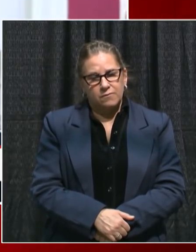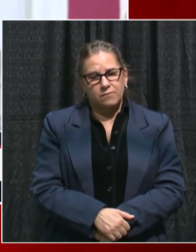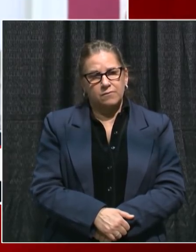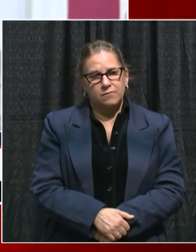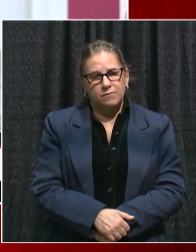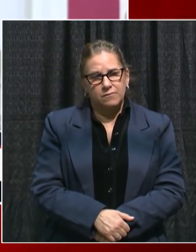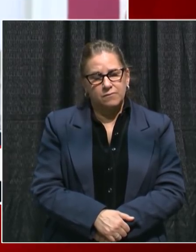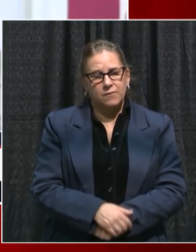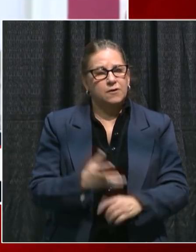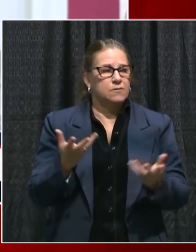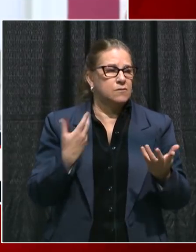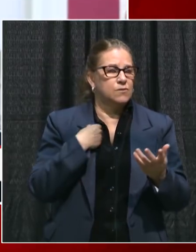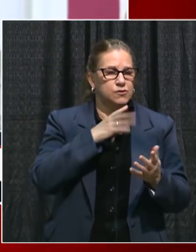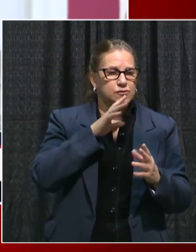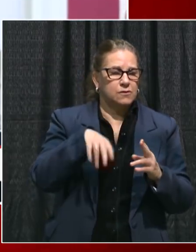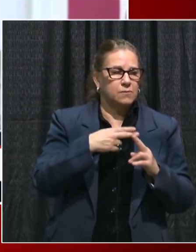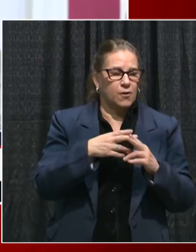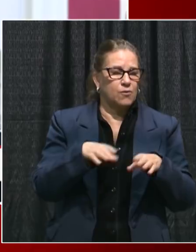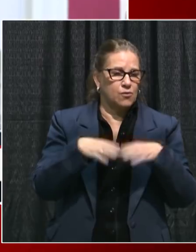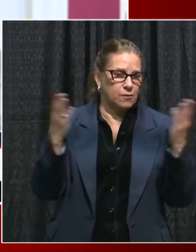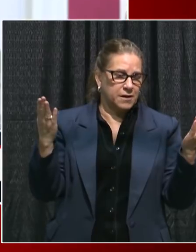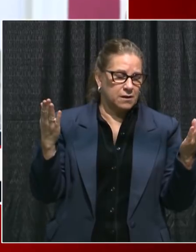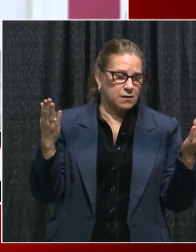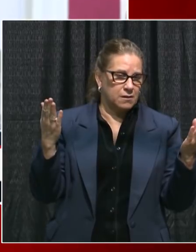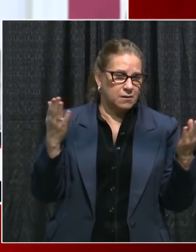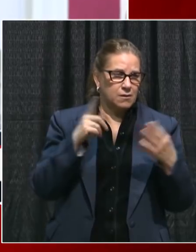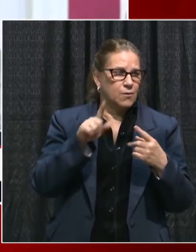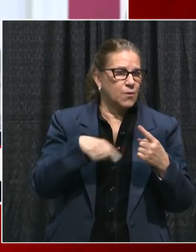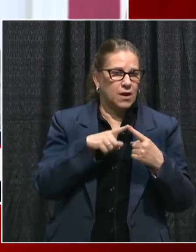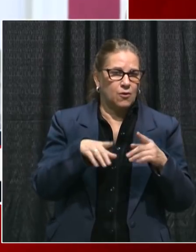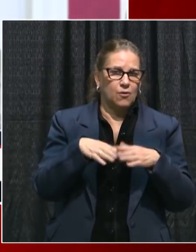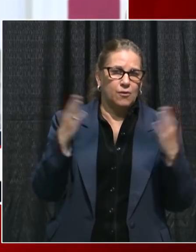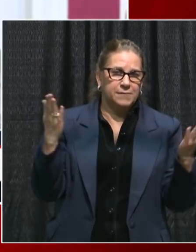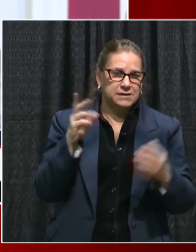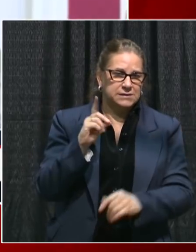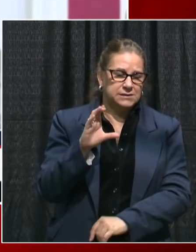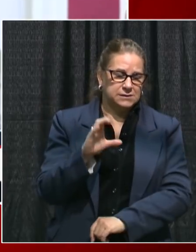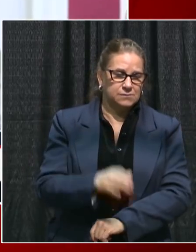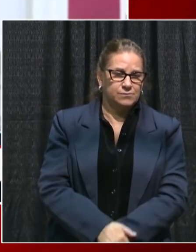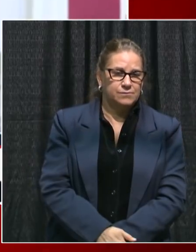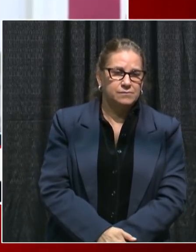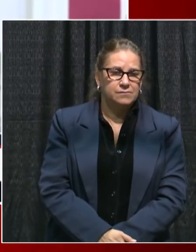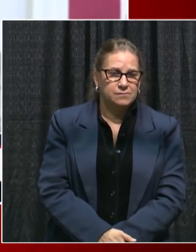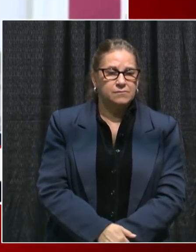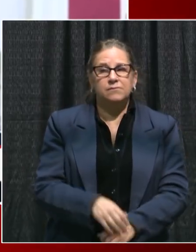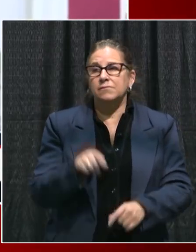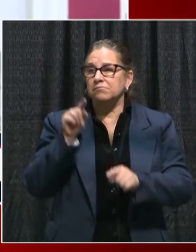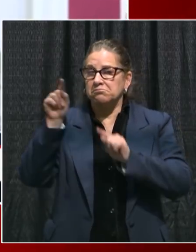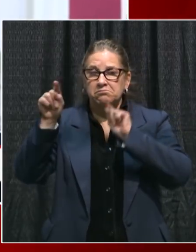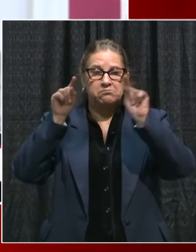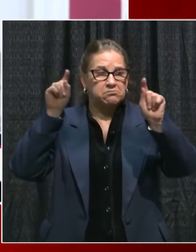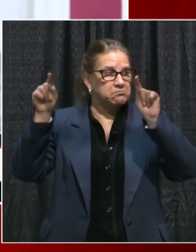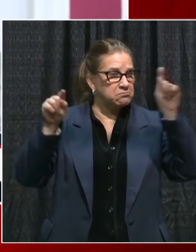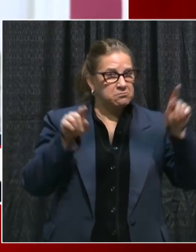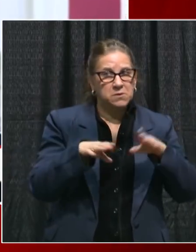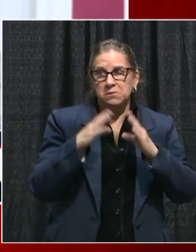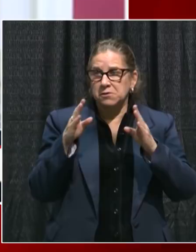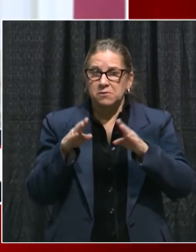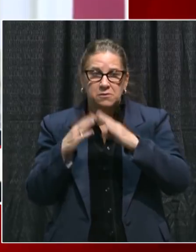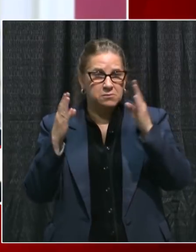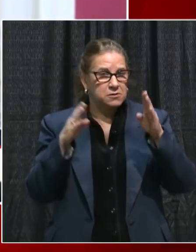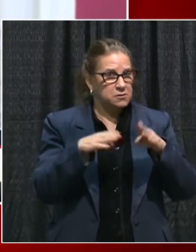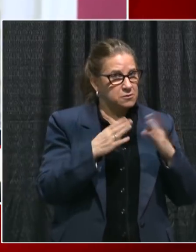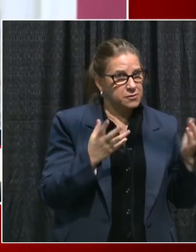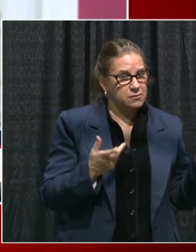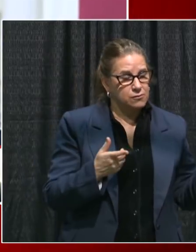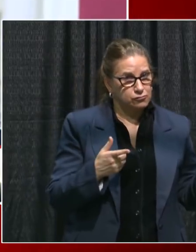that basically once these other areas open up, you're concerned, I guess, about a possible impact here.